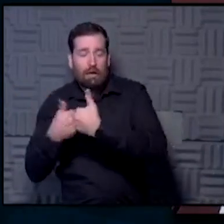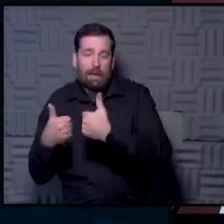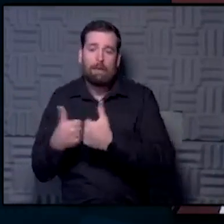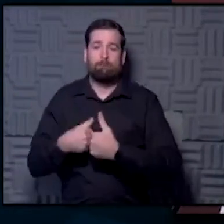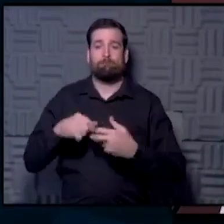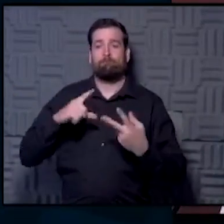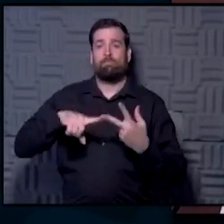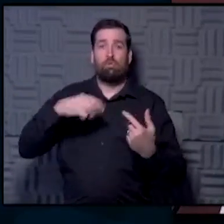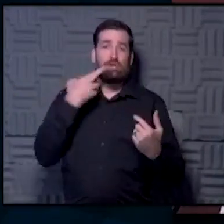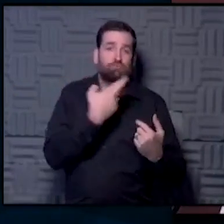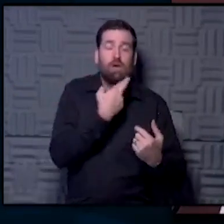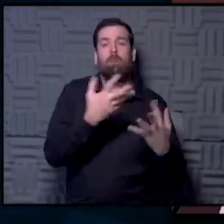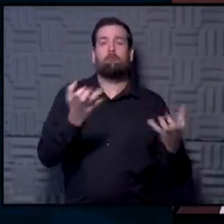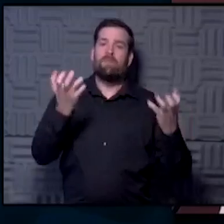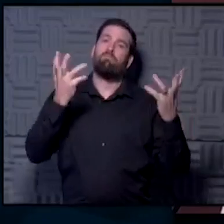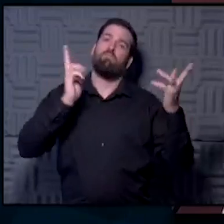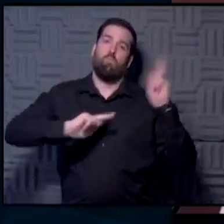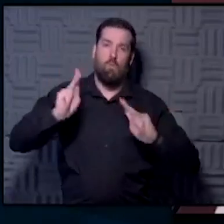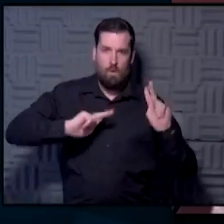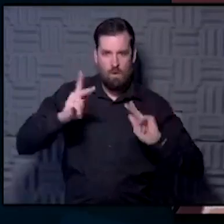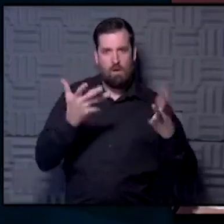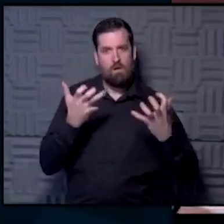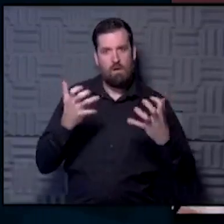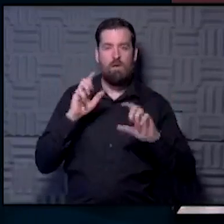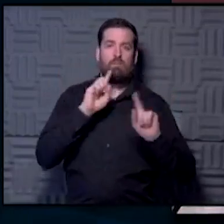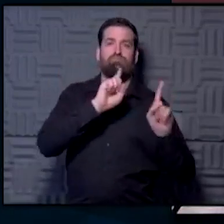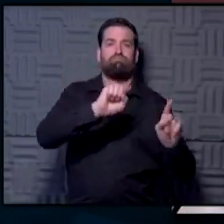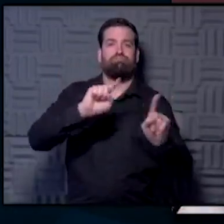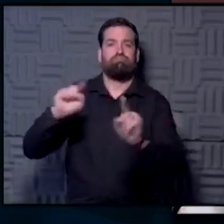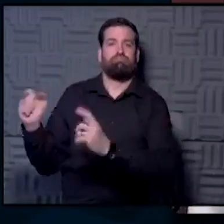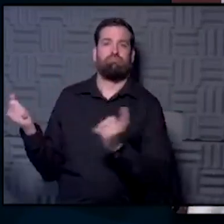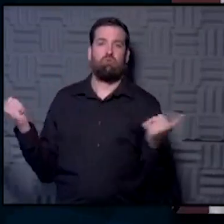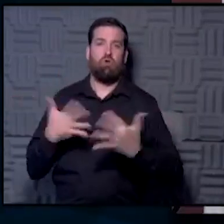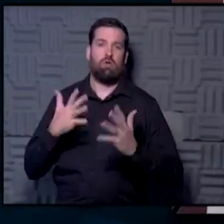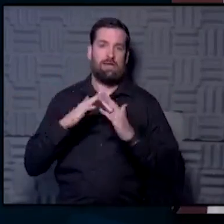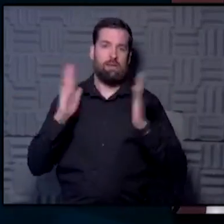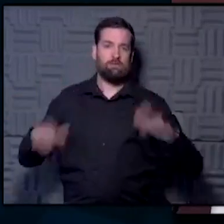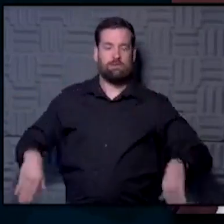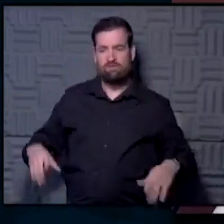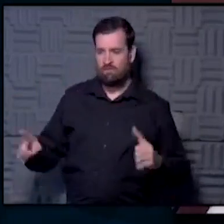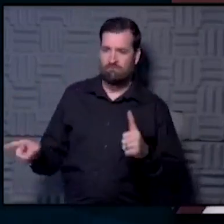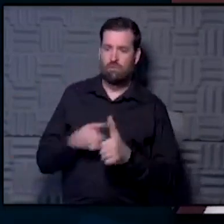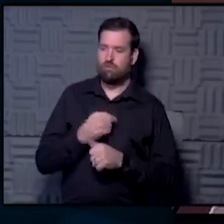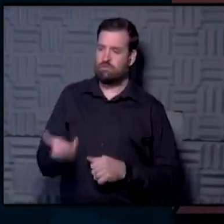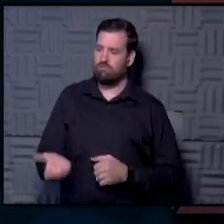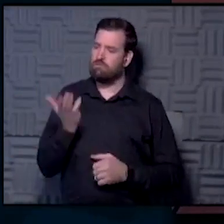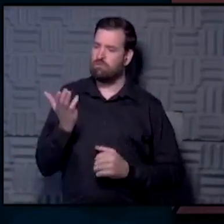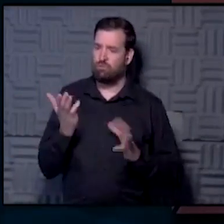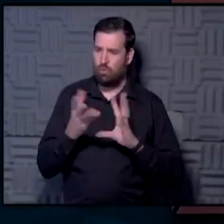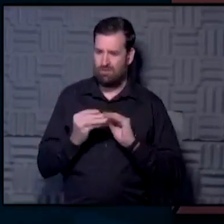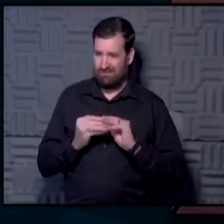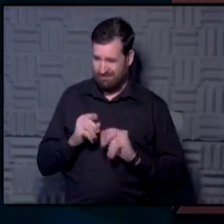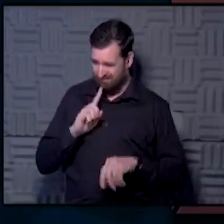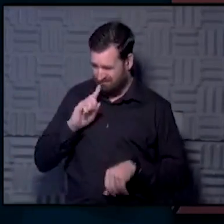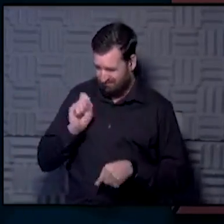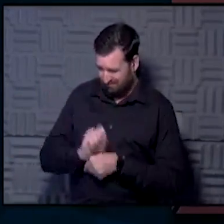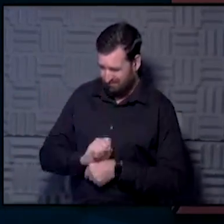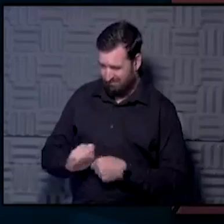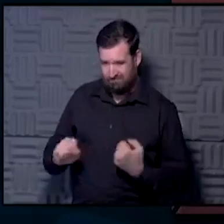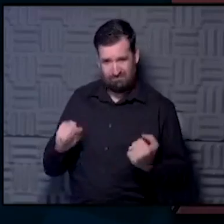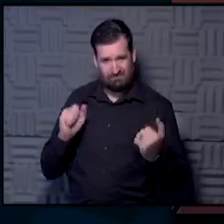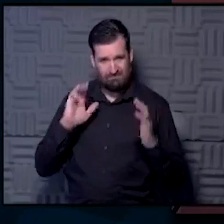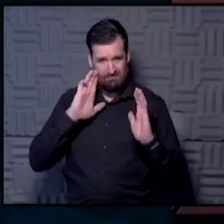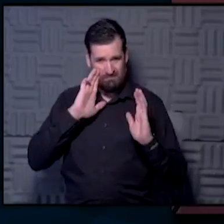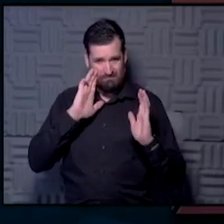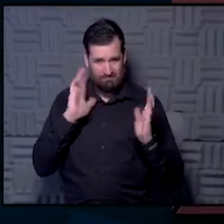to go out and do haunted houses. So when this story first came to us, we said, man, is this really real? Can we really haunted